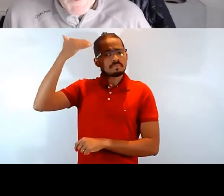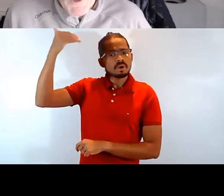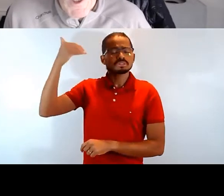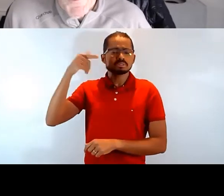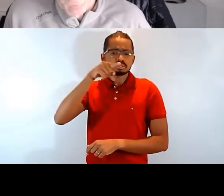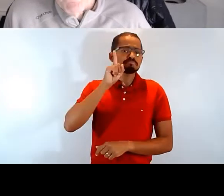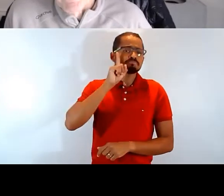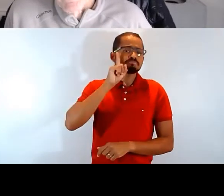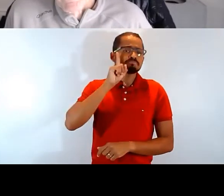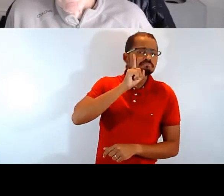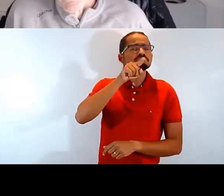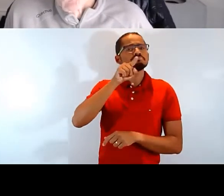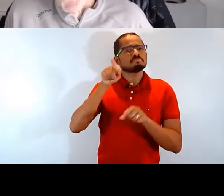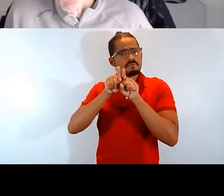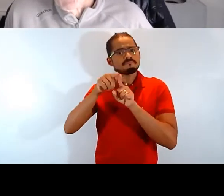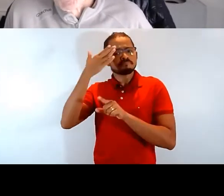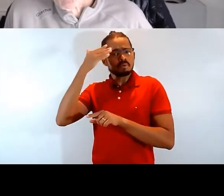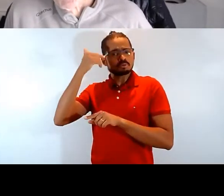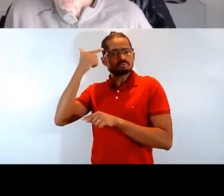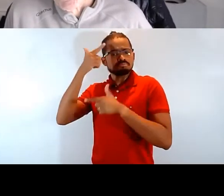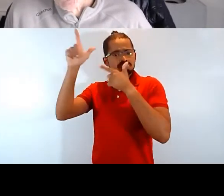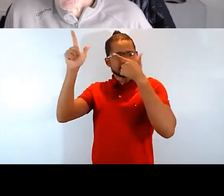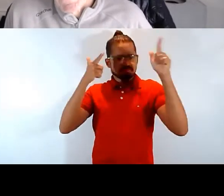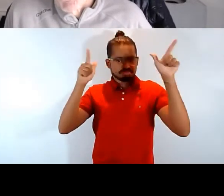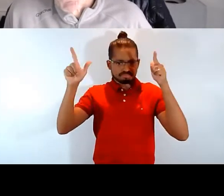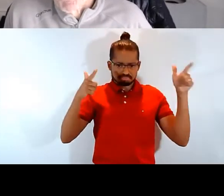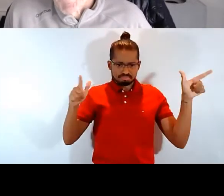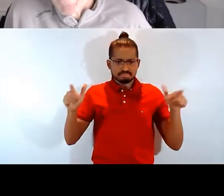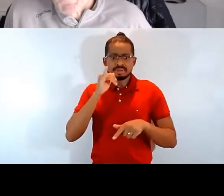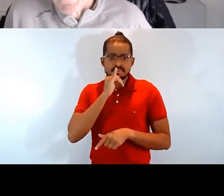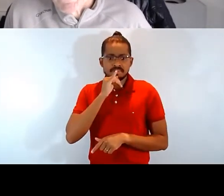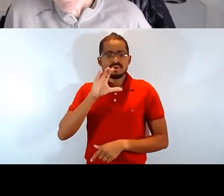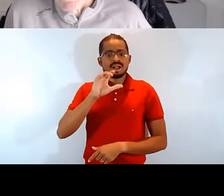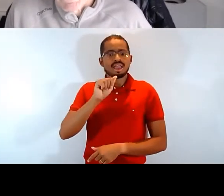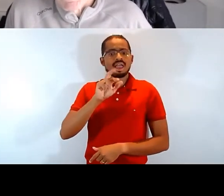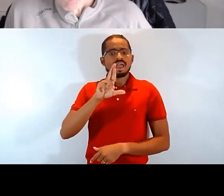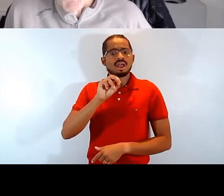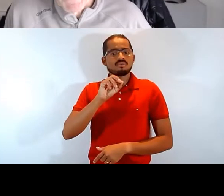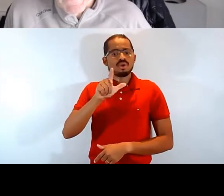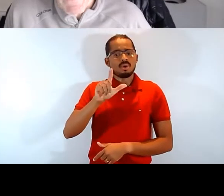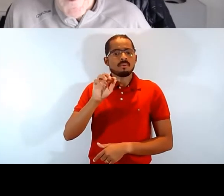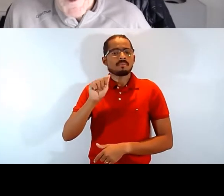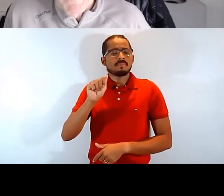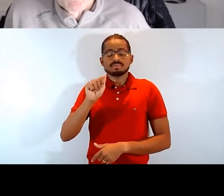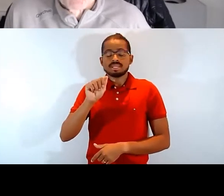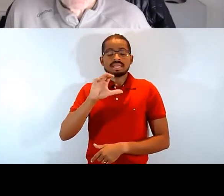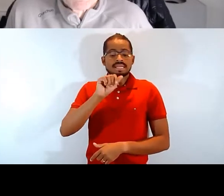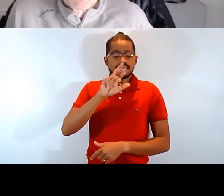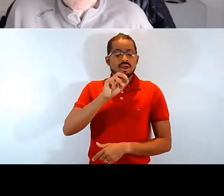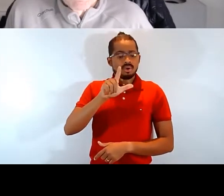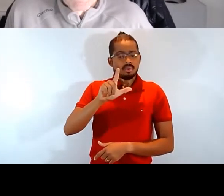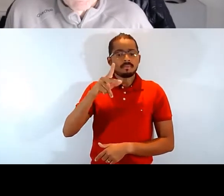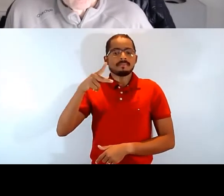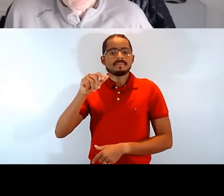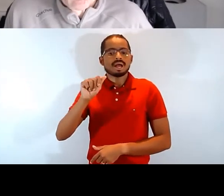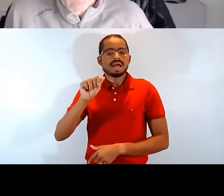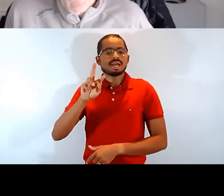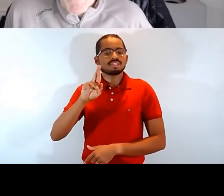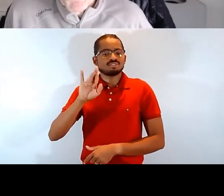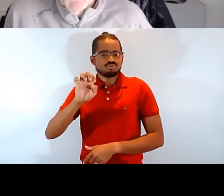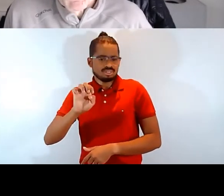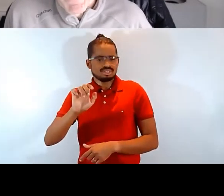probably beyond. One of them is Carol Petrie, and there are many others. And